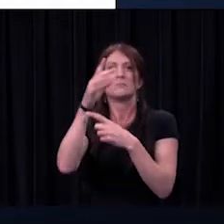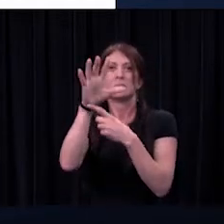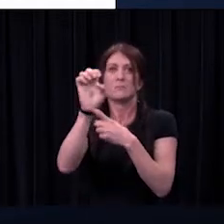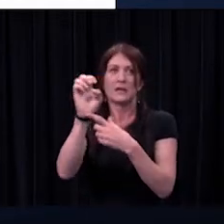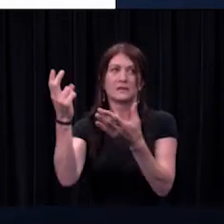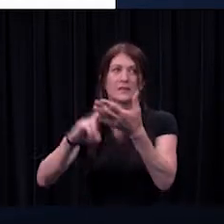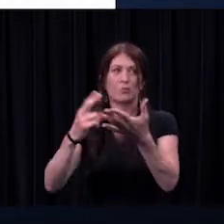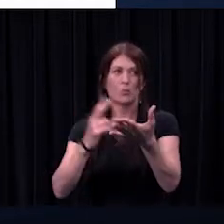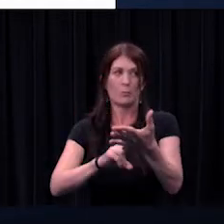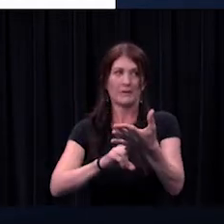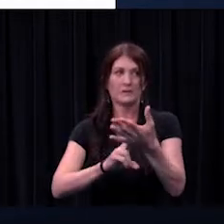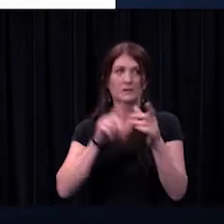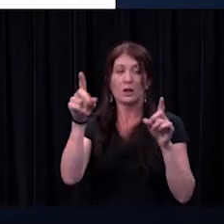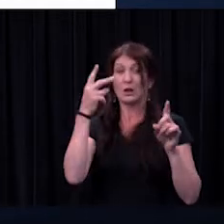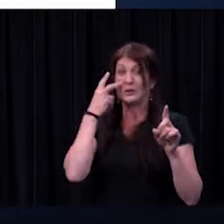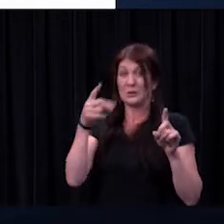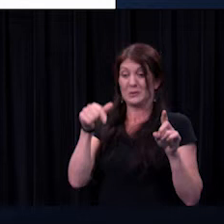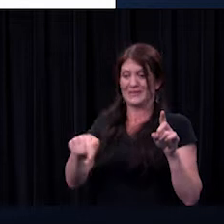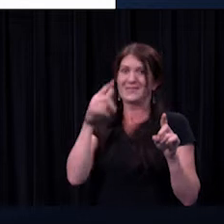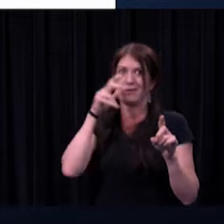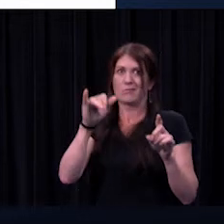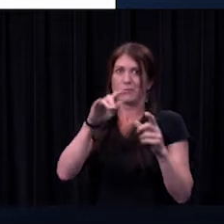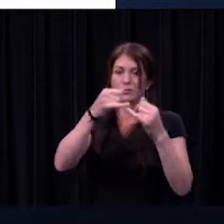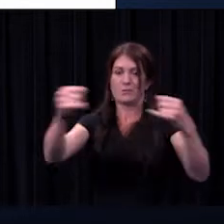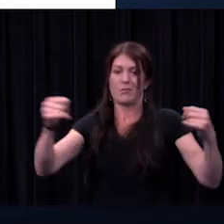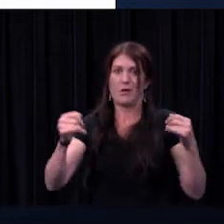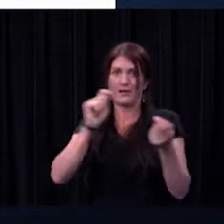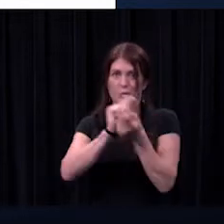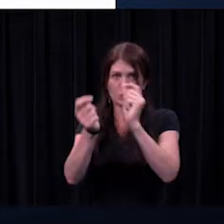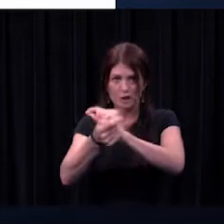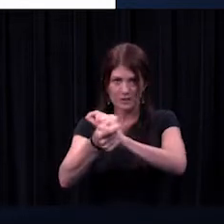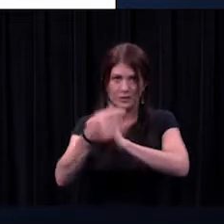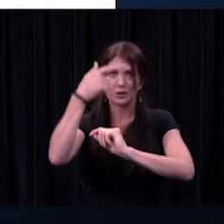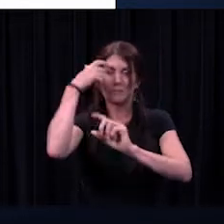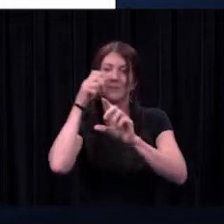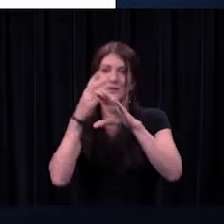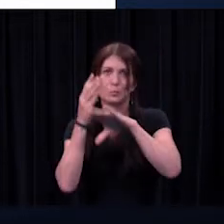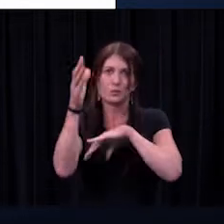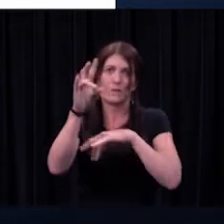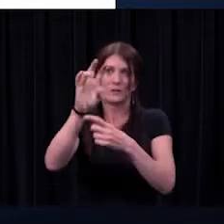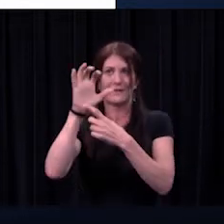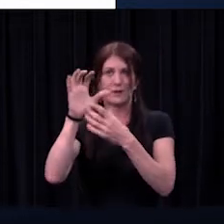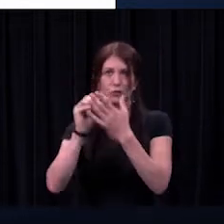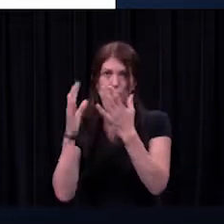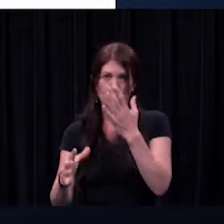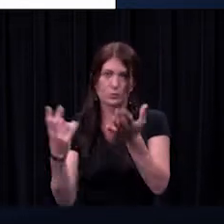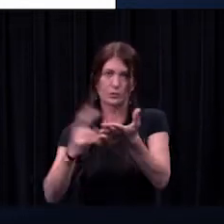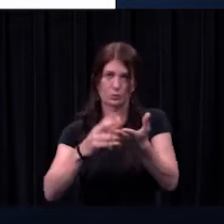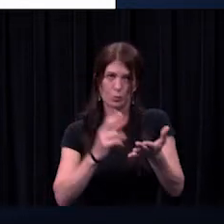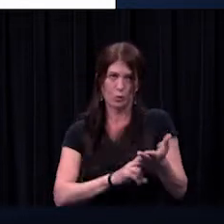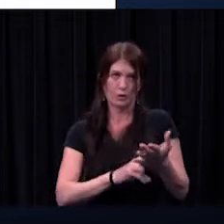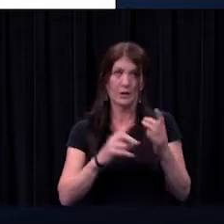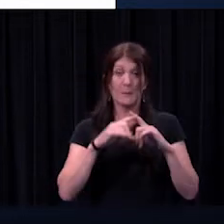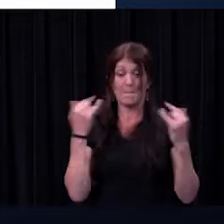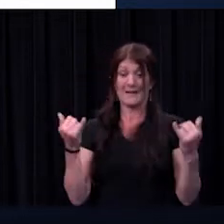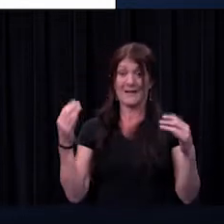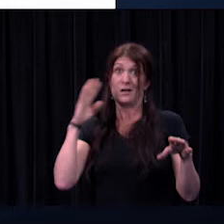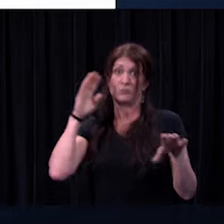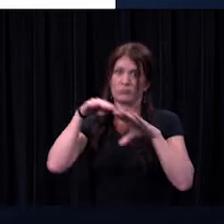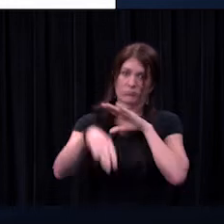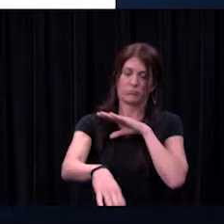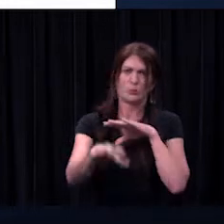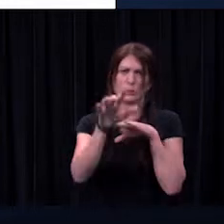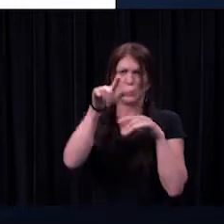as enrollment peaked at over 700 at Regency Place, but now we are in the extremely low